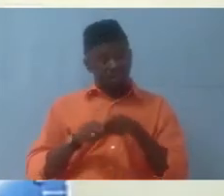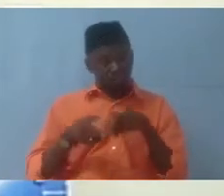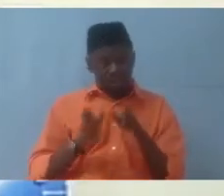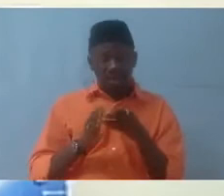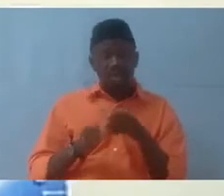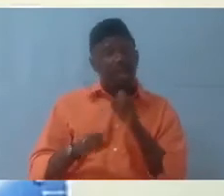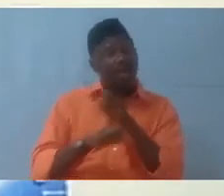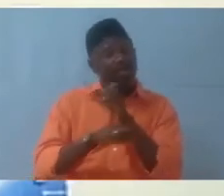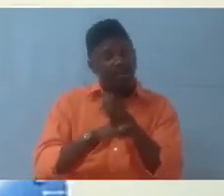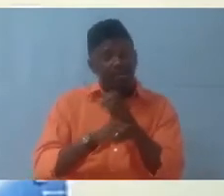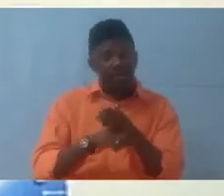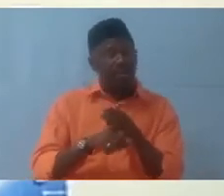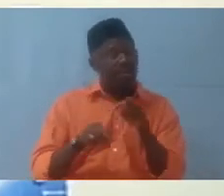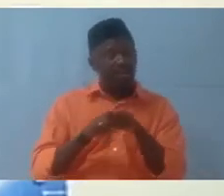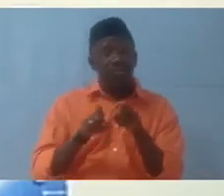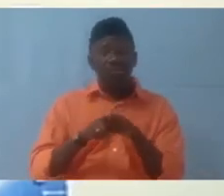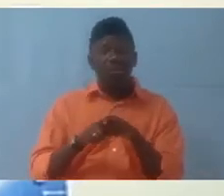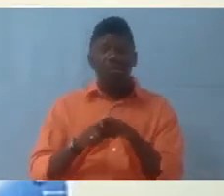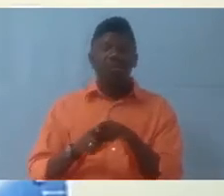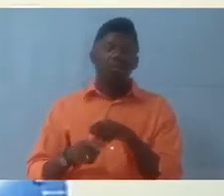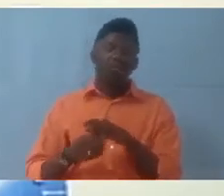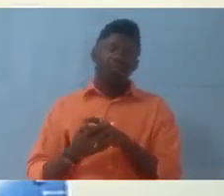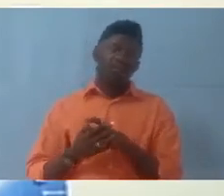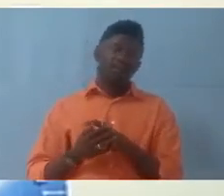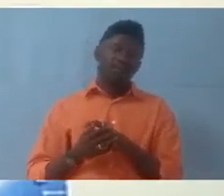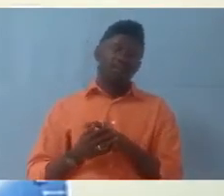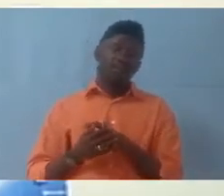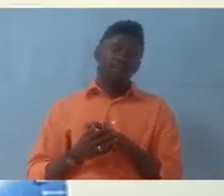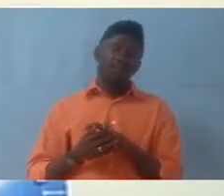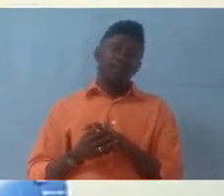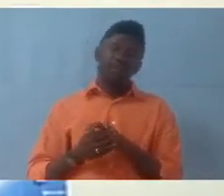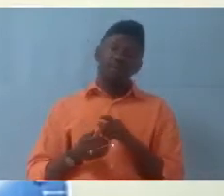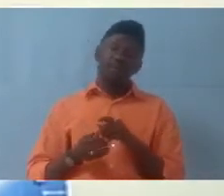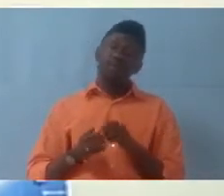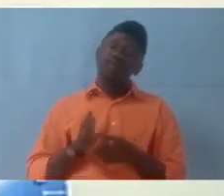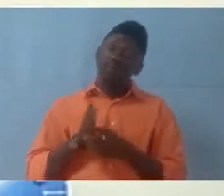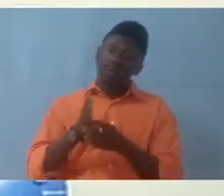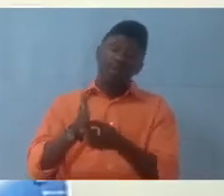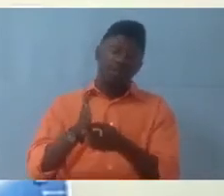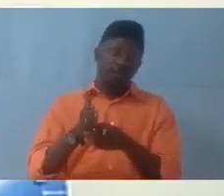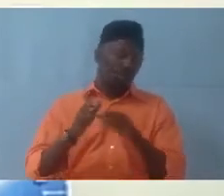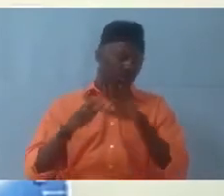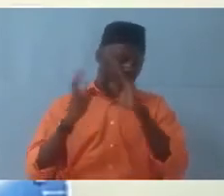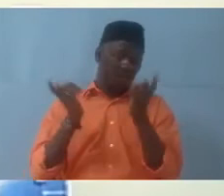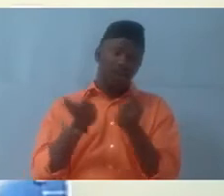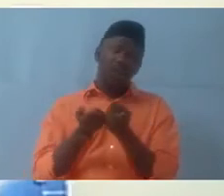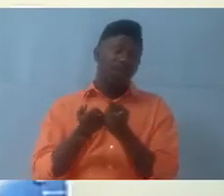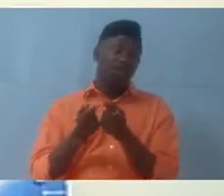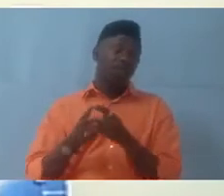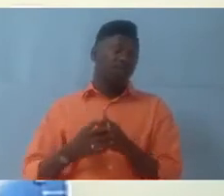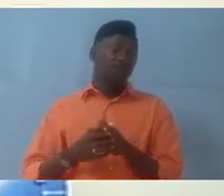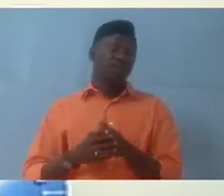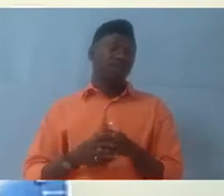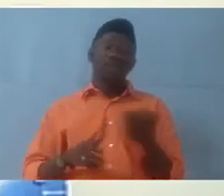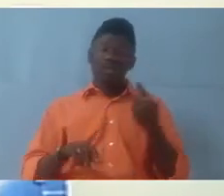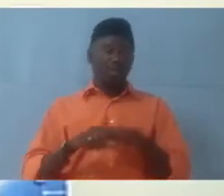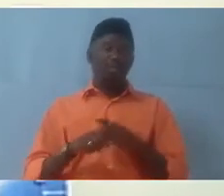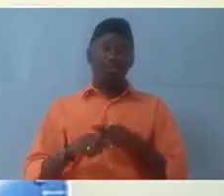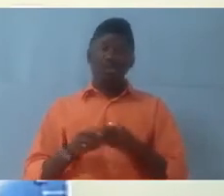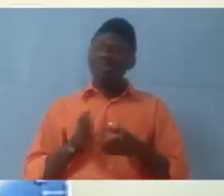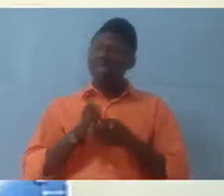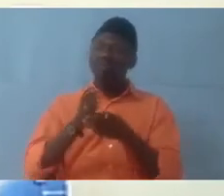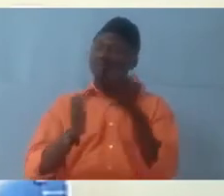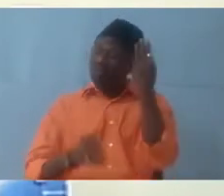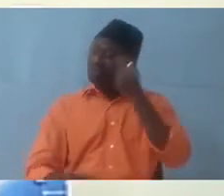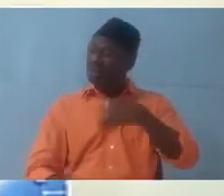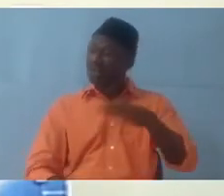Mune dal ben khelat bobu la wax na director bi. But then the director wouldn't just listen. Way na director bi dal oyuut ko